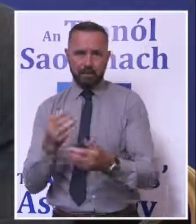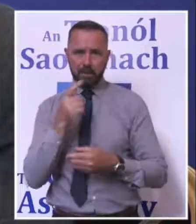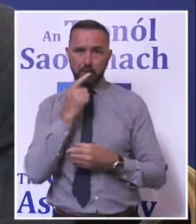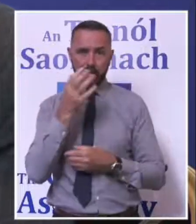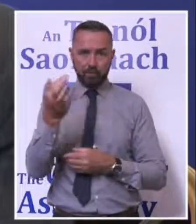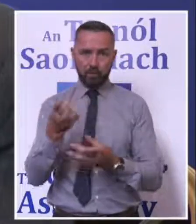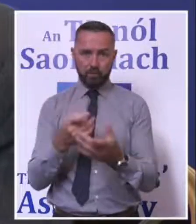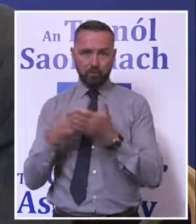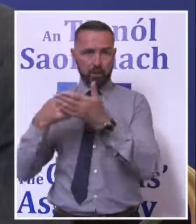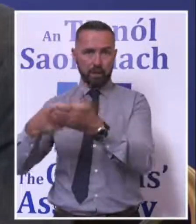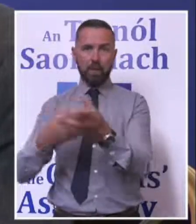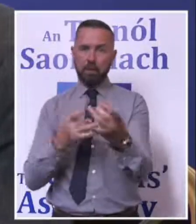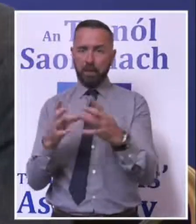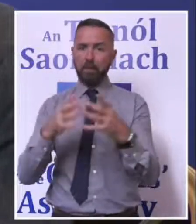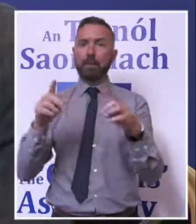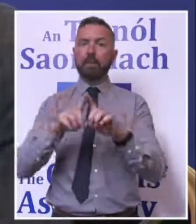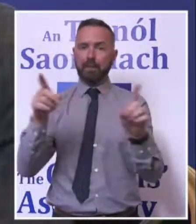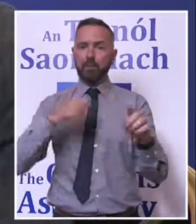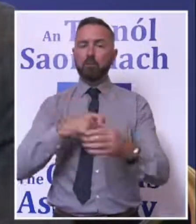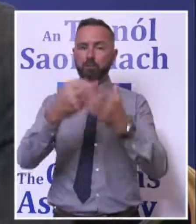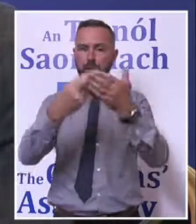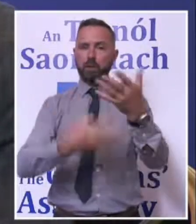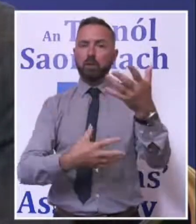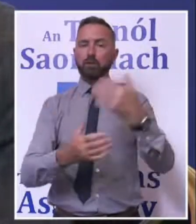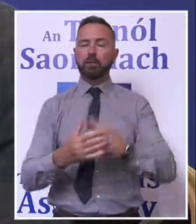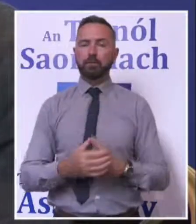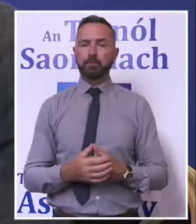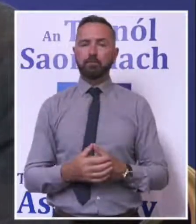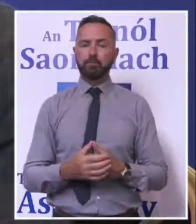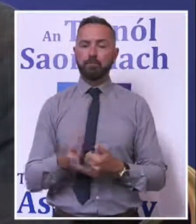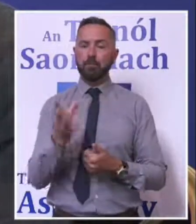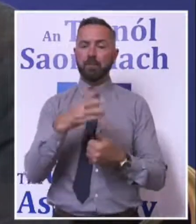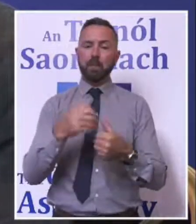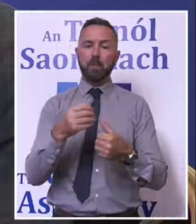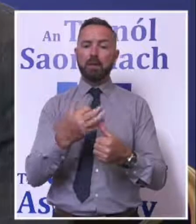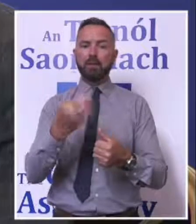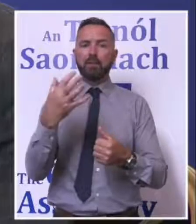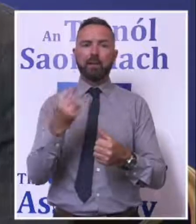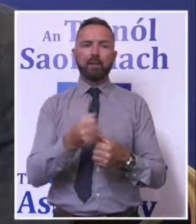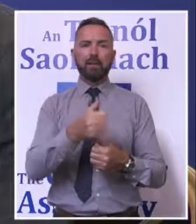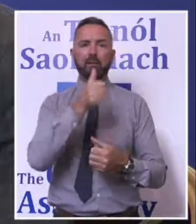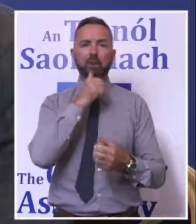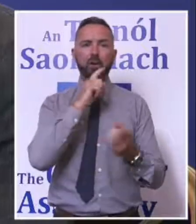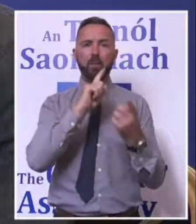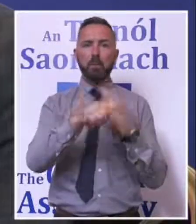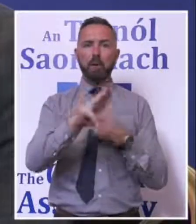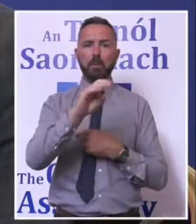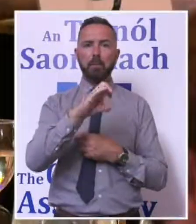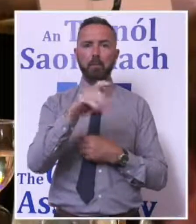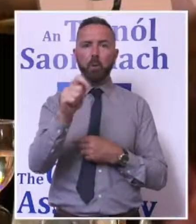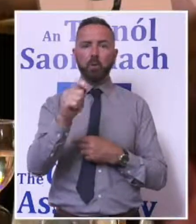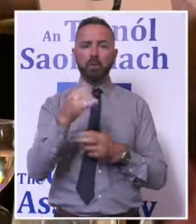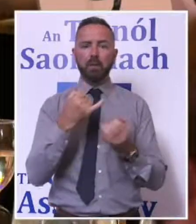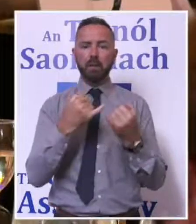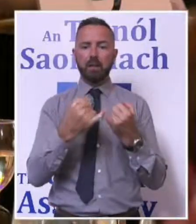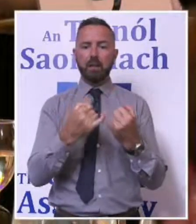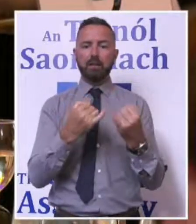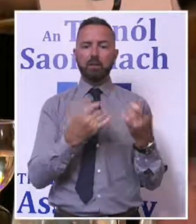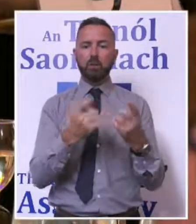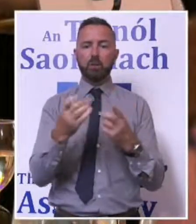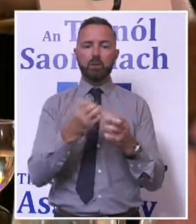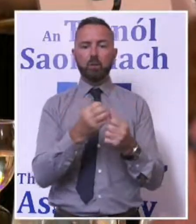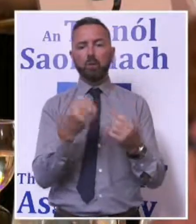to the result, I suspect, if we went to first past the post like they do in some of our neighbouring countries as well.